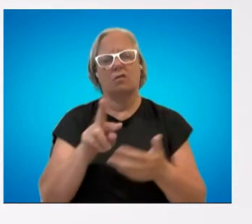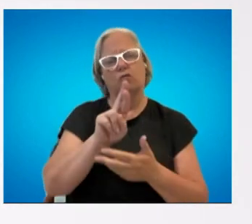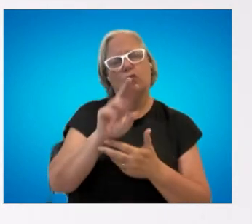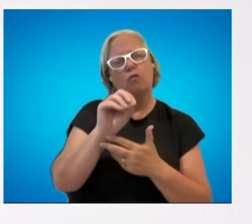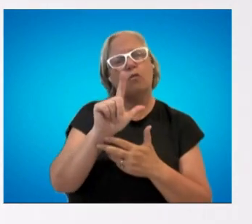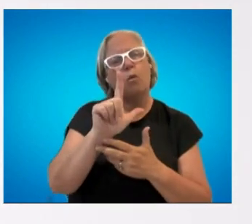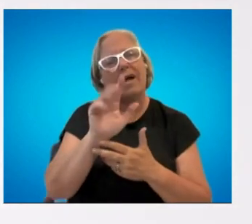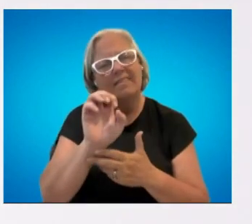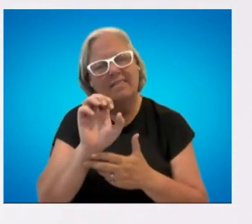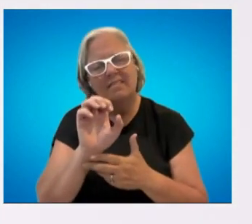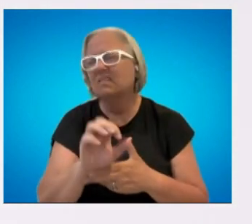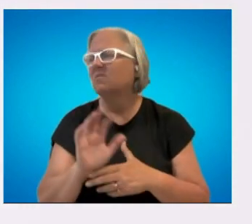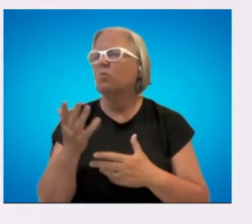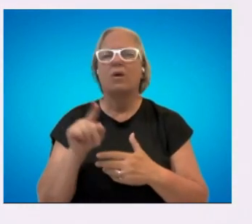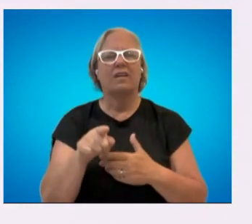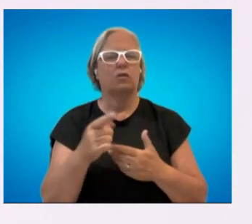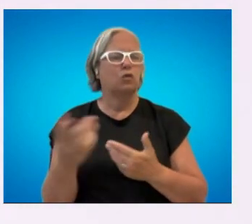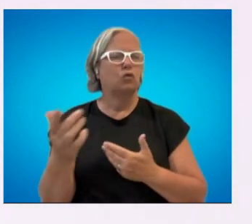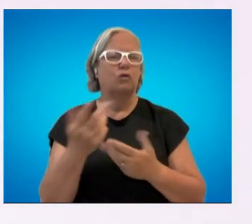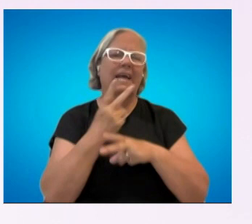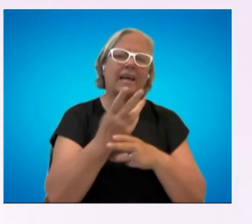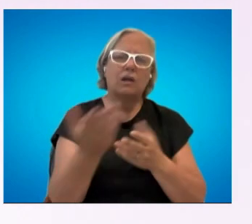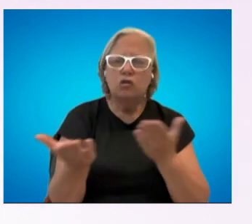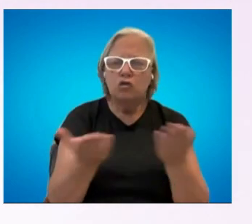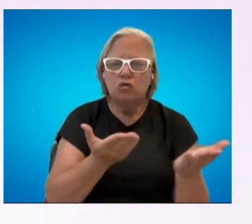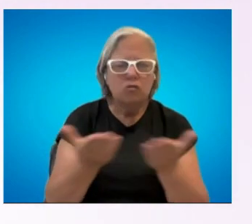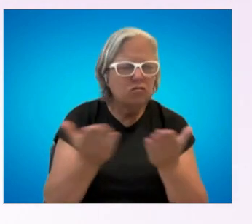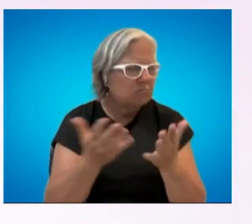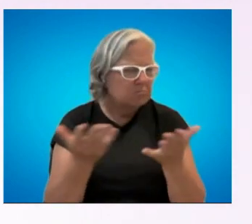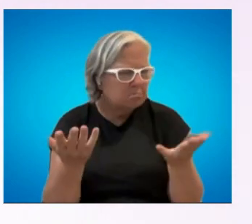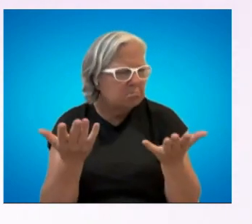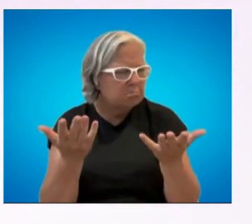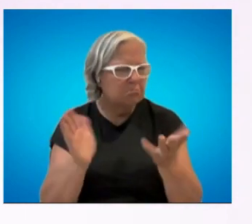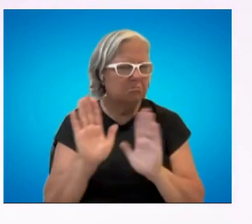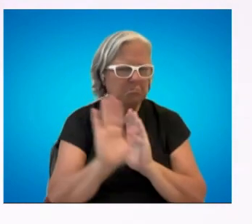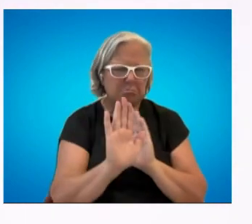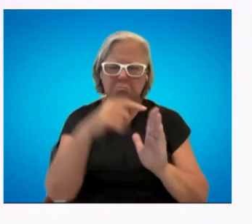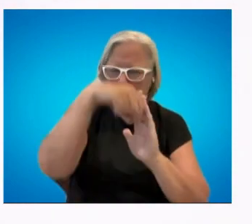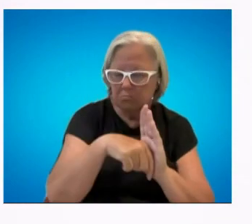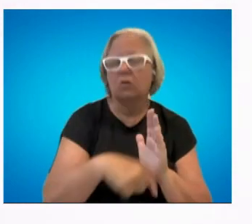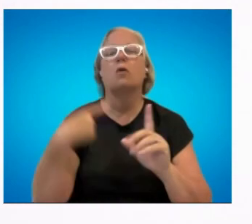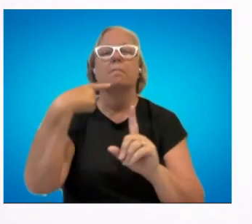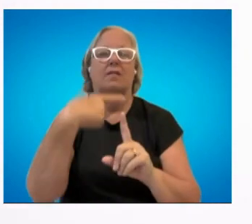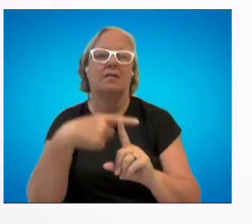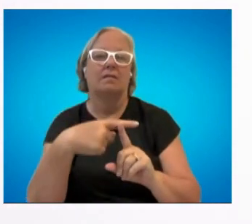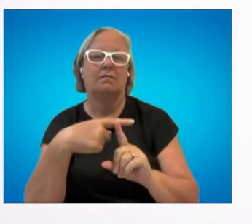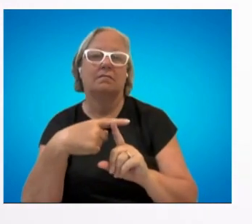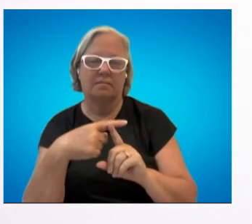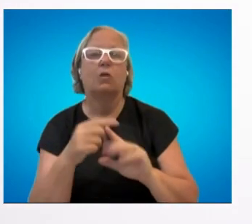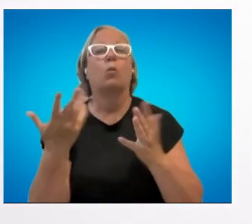care services play, and also we will look into impact on gender equality at large.